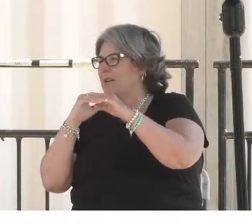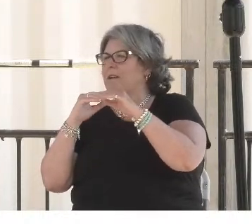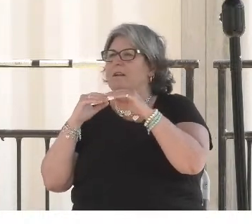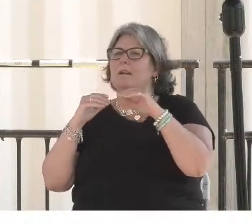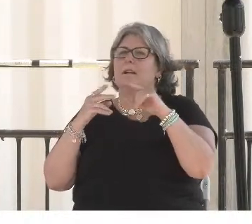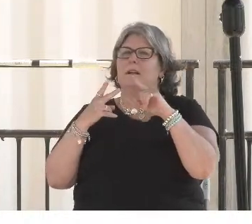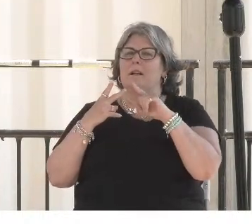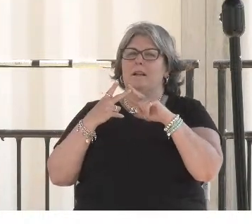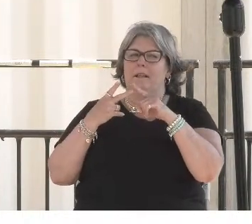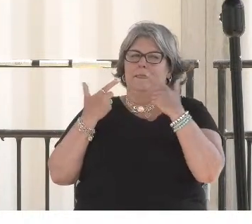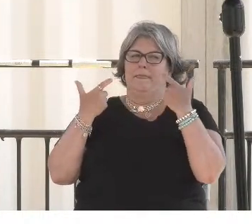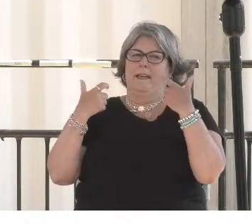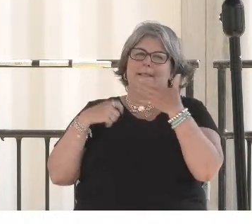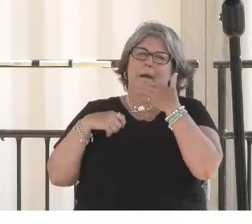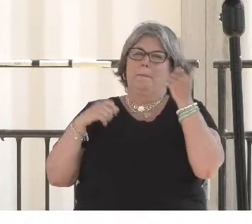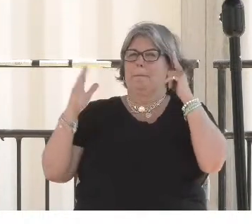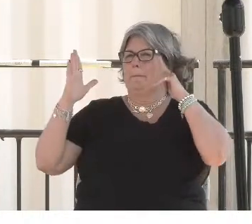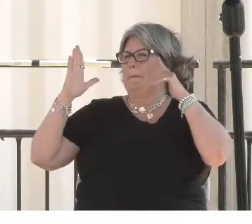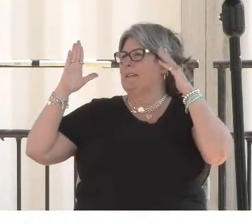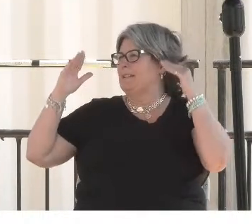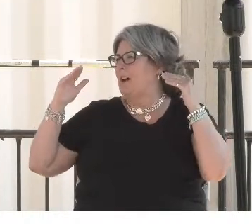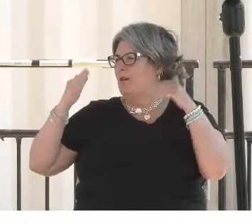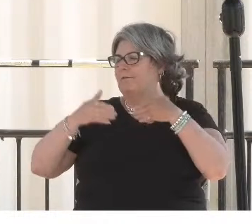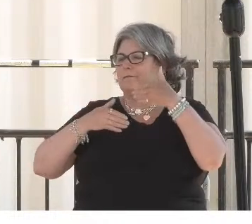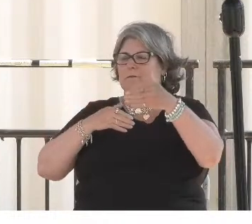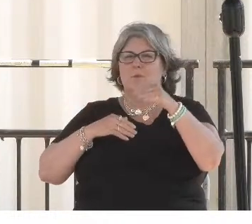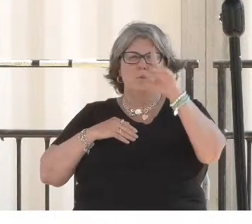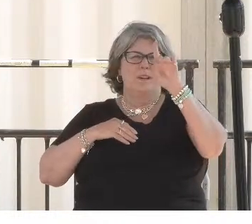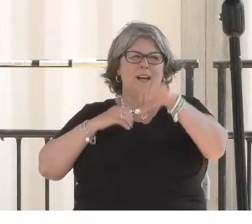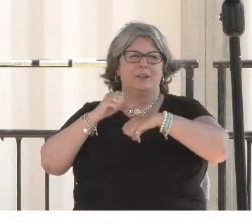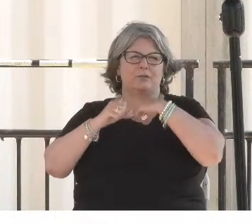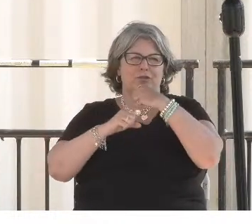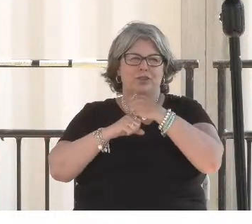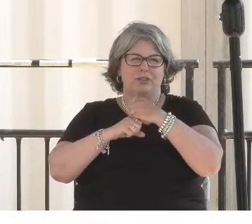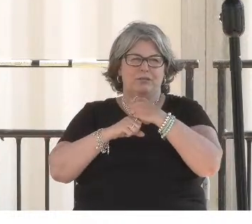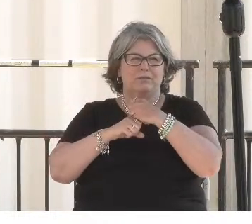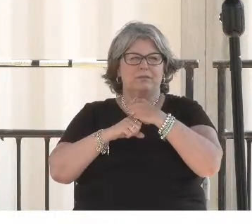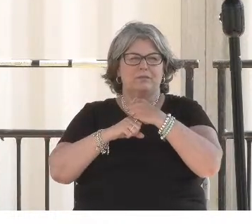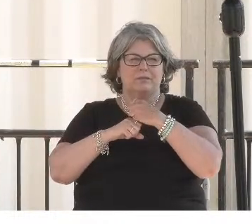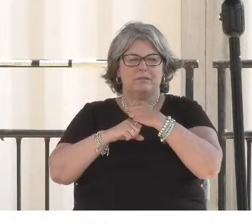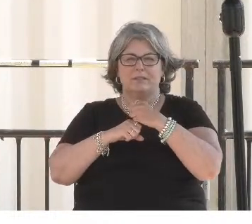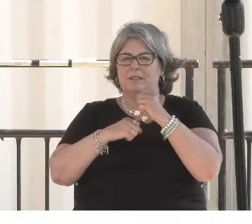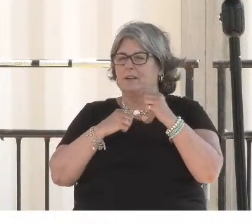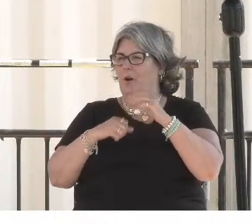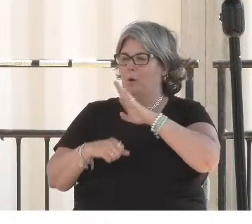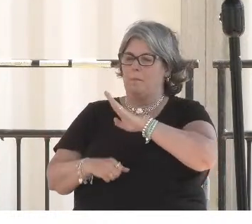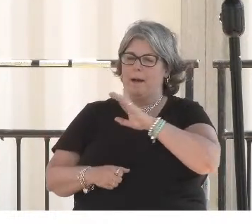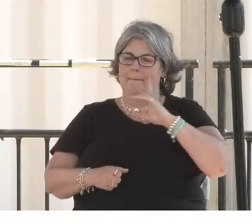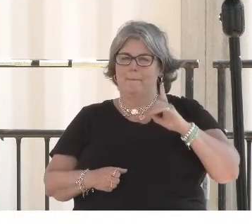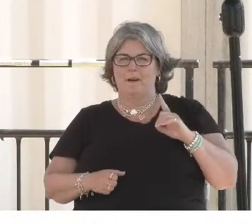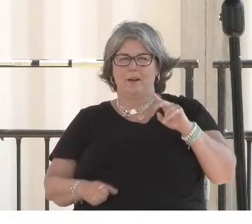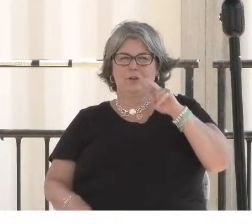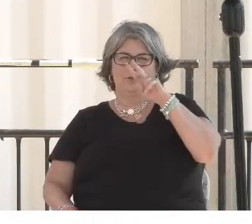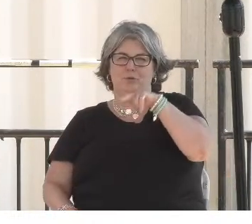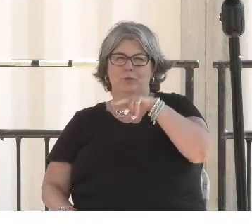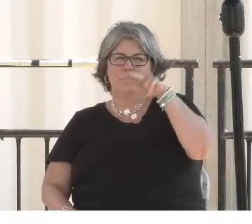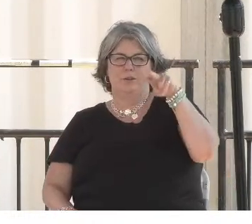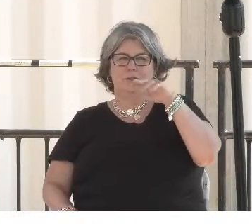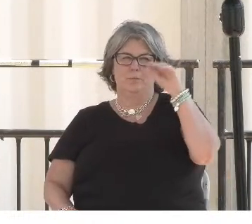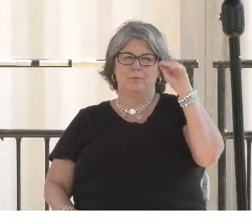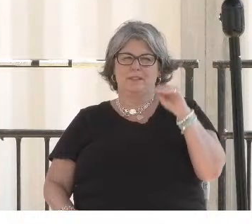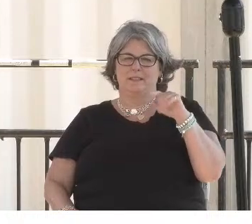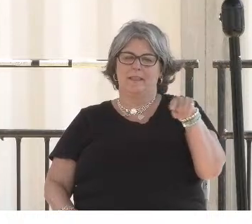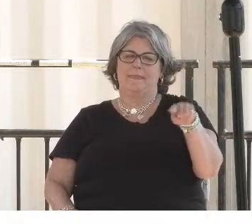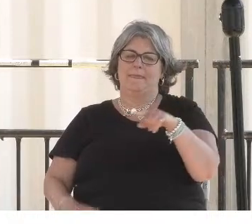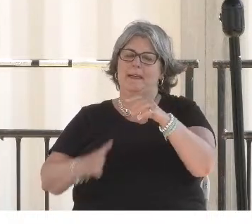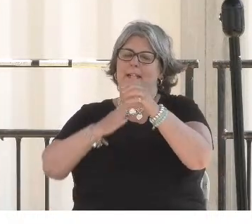lens, that is our best hope for the next 100 years of agriculture. And so I think, on my board, I have a 22-person board of directors. They're the